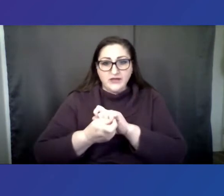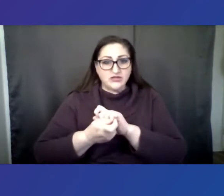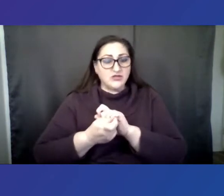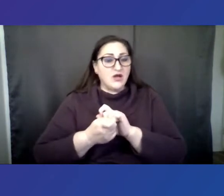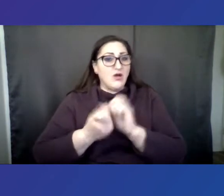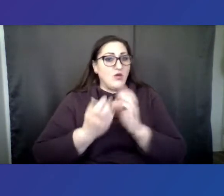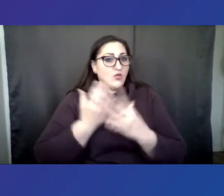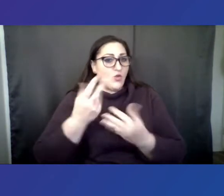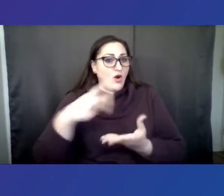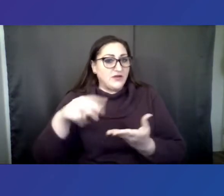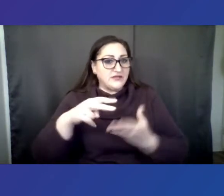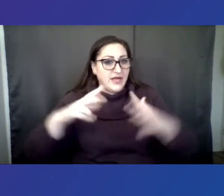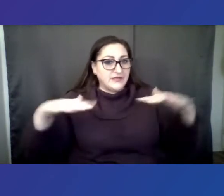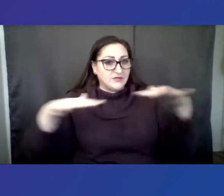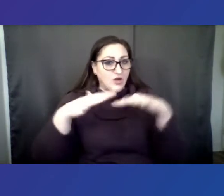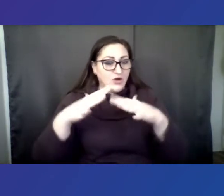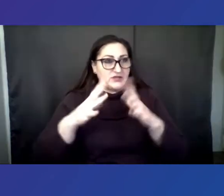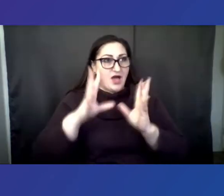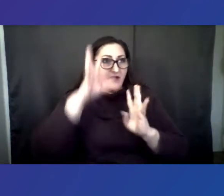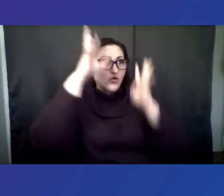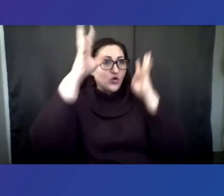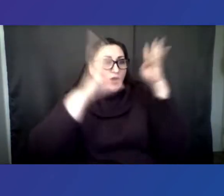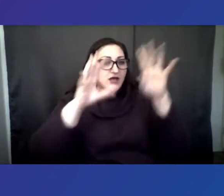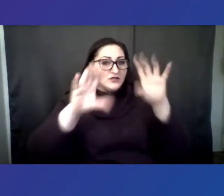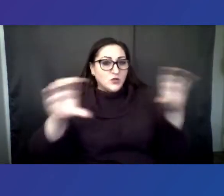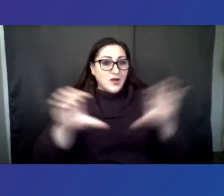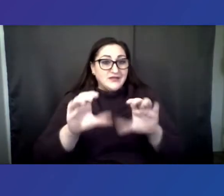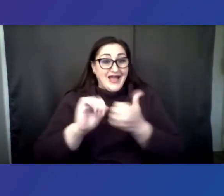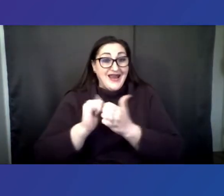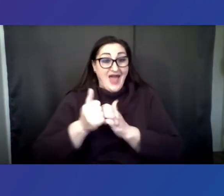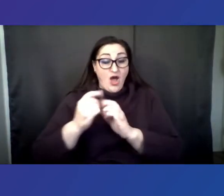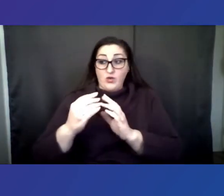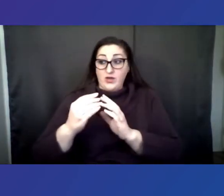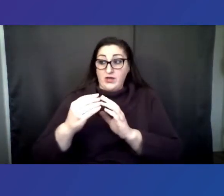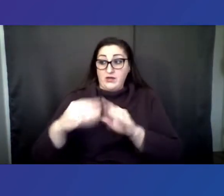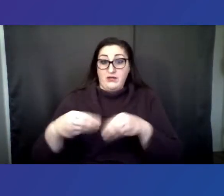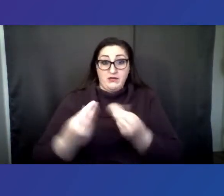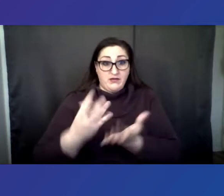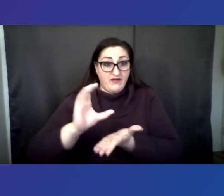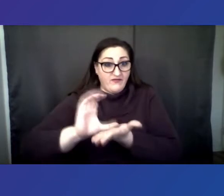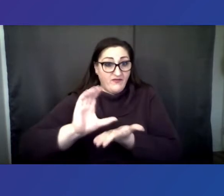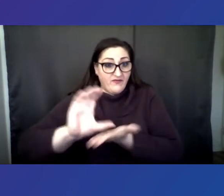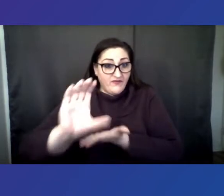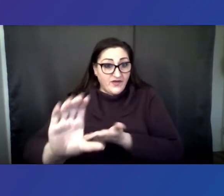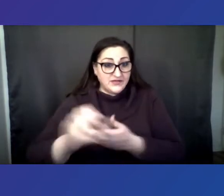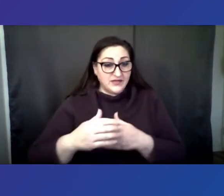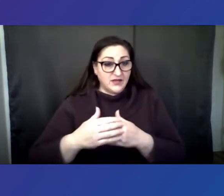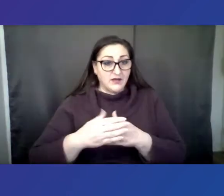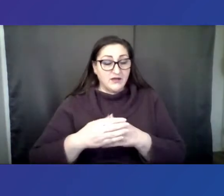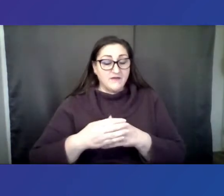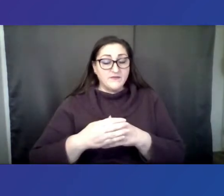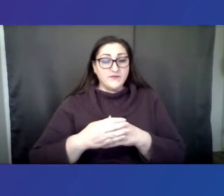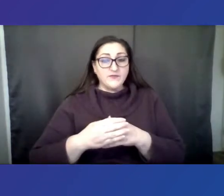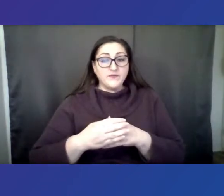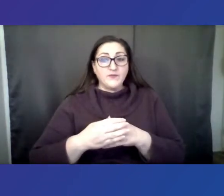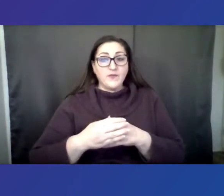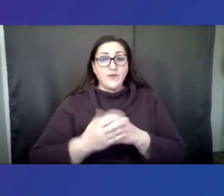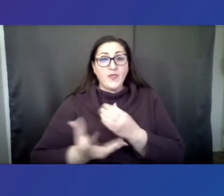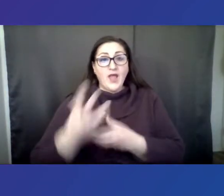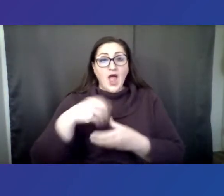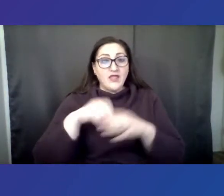creative practices, and our funding processes, and our larger societies by way of incorporating